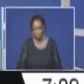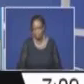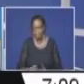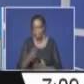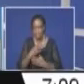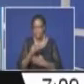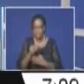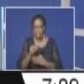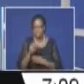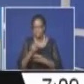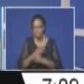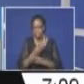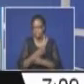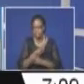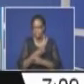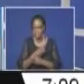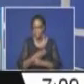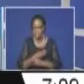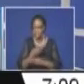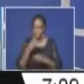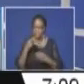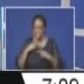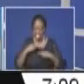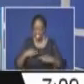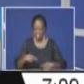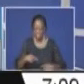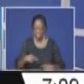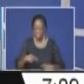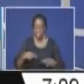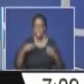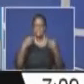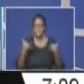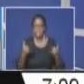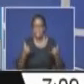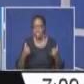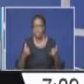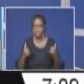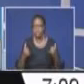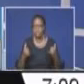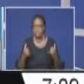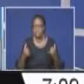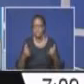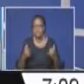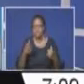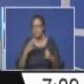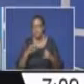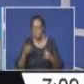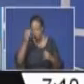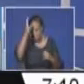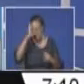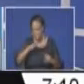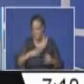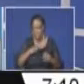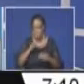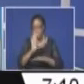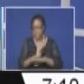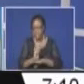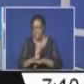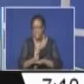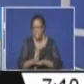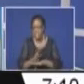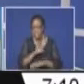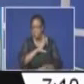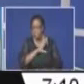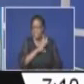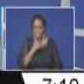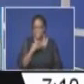Well, Minister of Health, the Honorable Dr. Dwayne Sands, addressing allegations surrounding that fatal shooting of the American businessman on Bimini on the weekend. Police